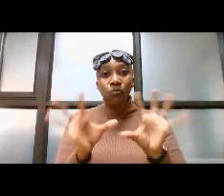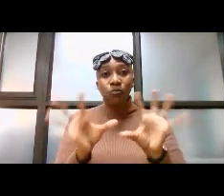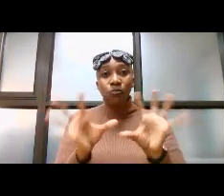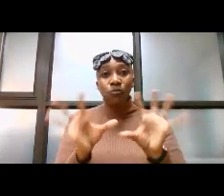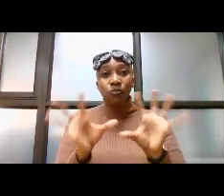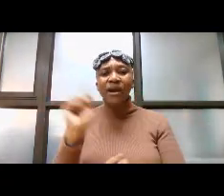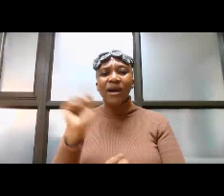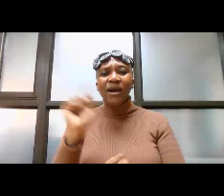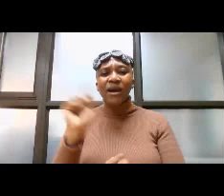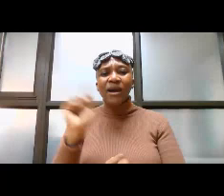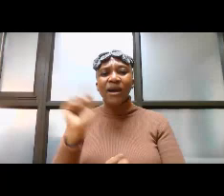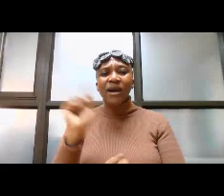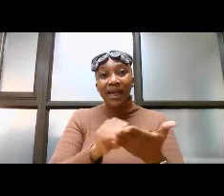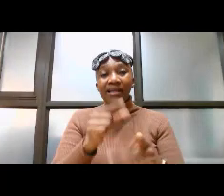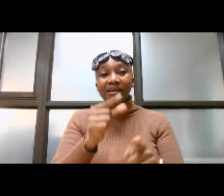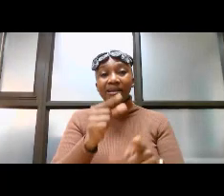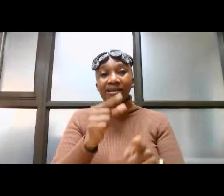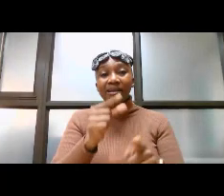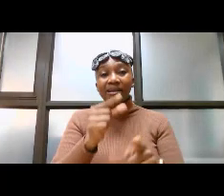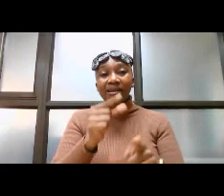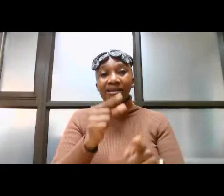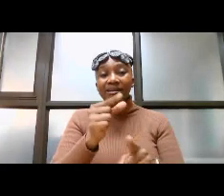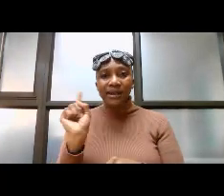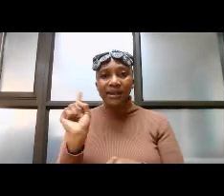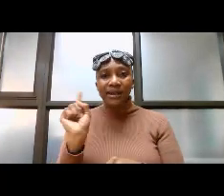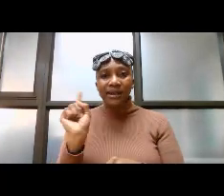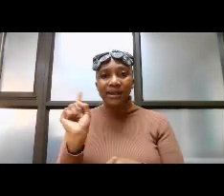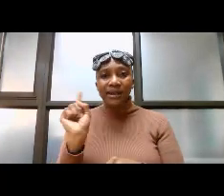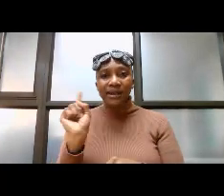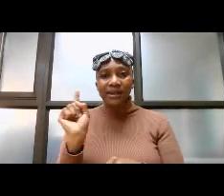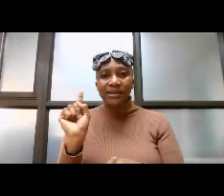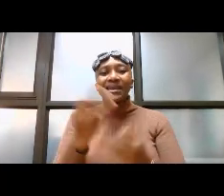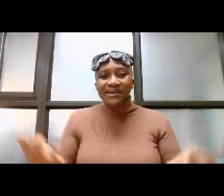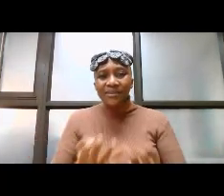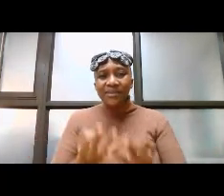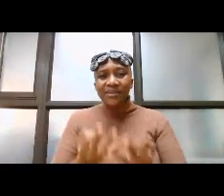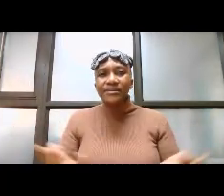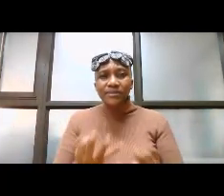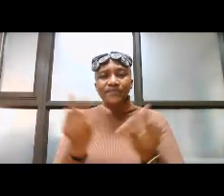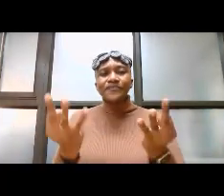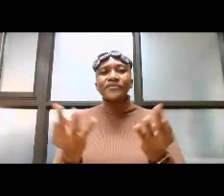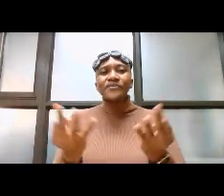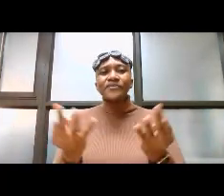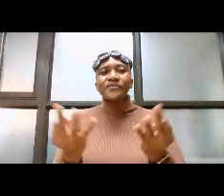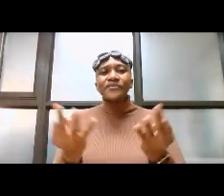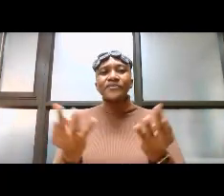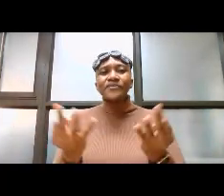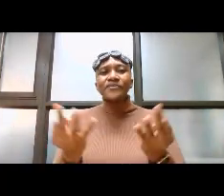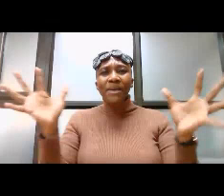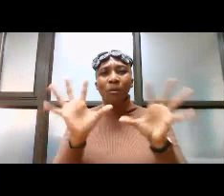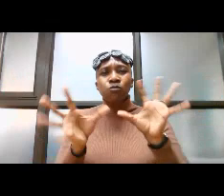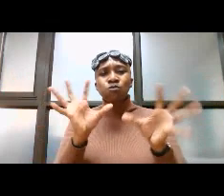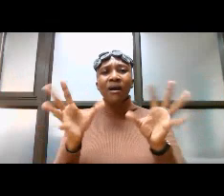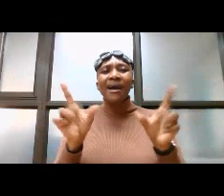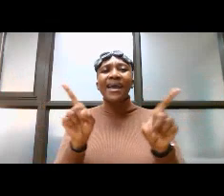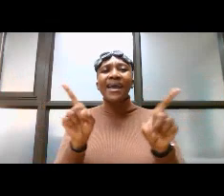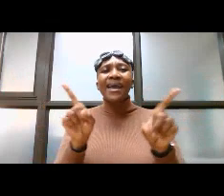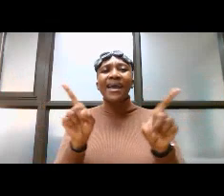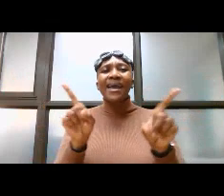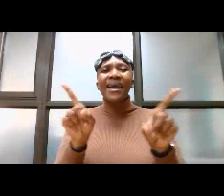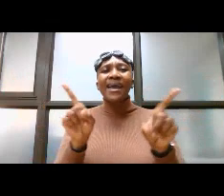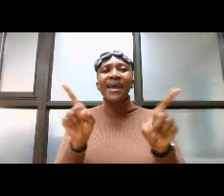that described the big behind as a disease. And the small ears and other features were